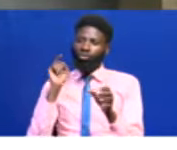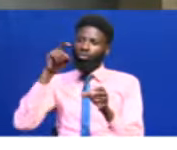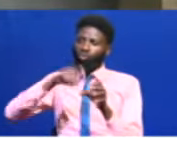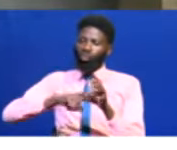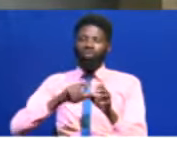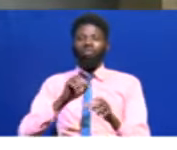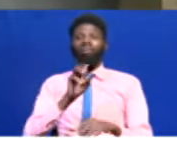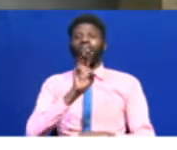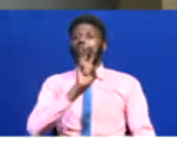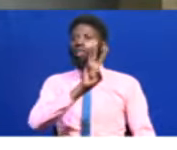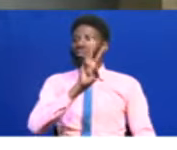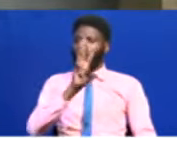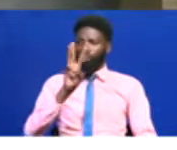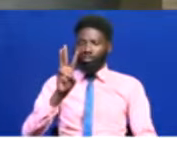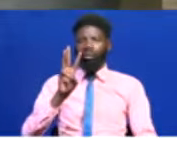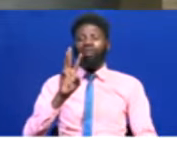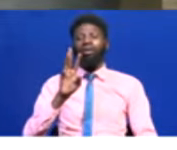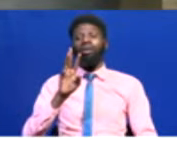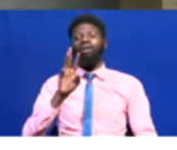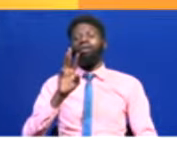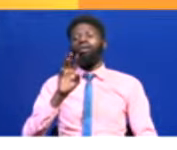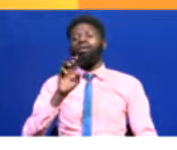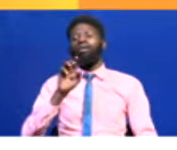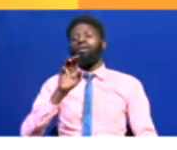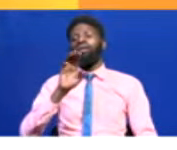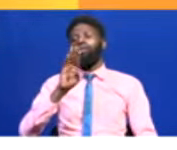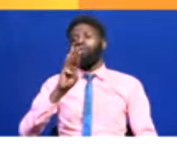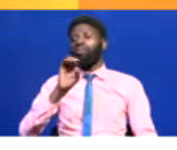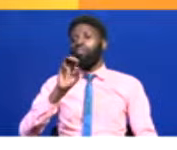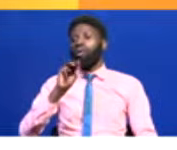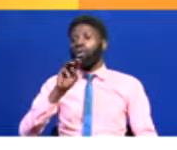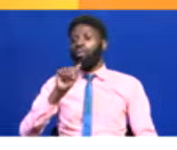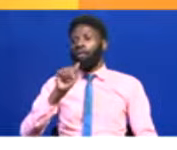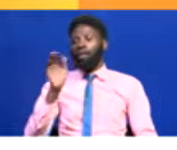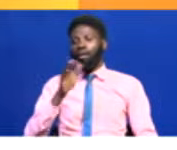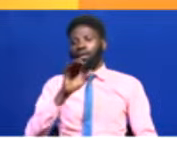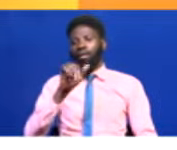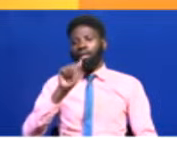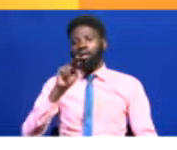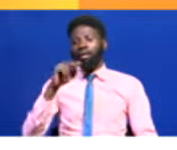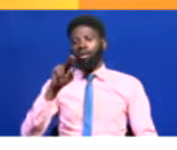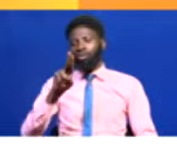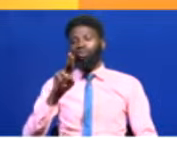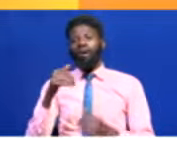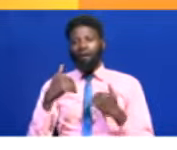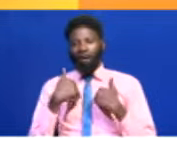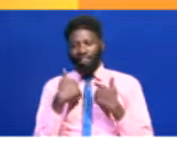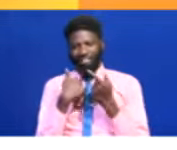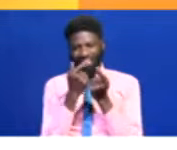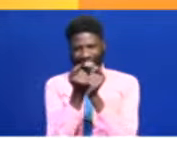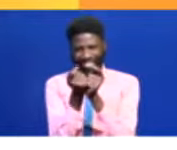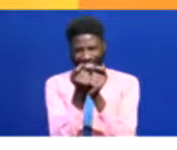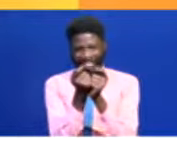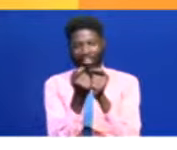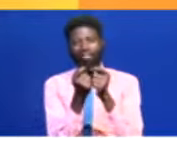portal, the Boma Yangu portal, through USSD